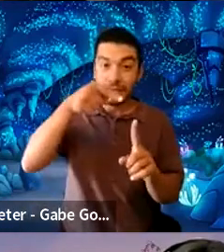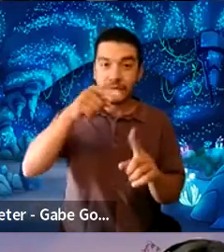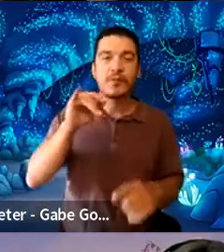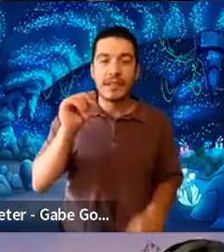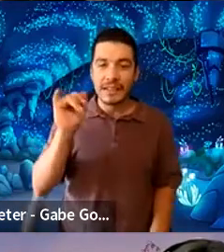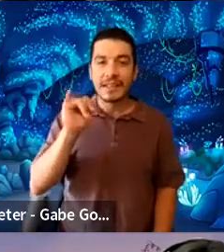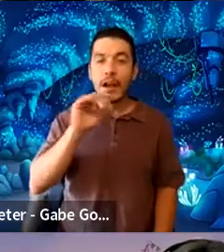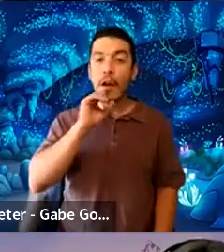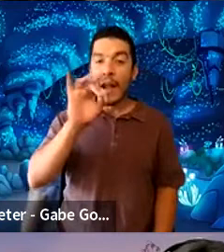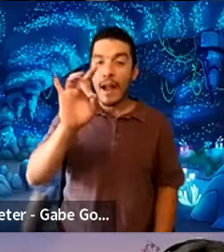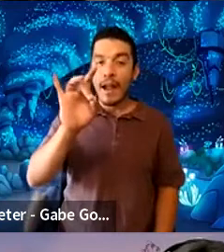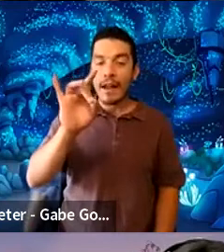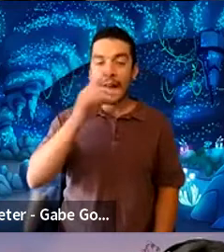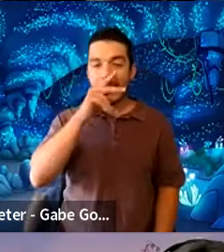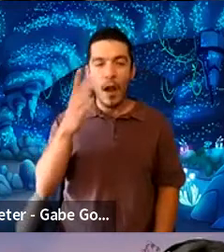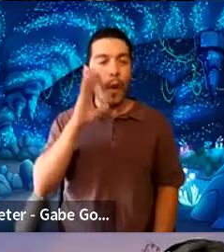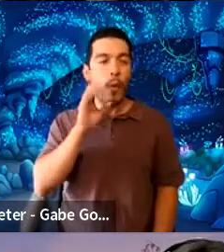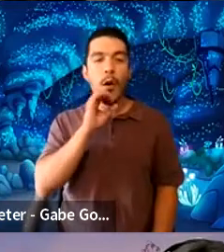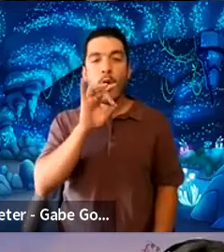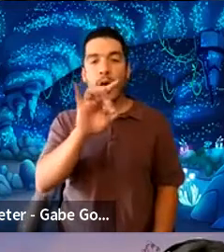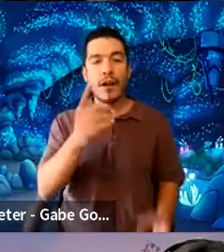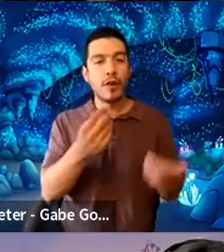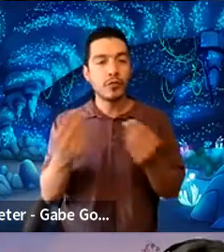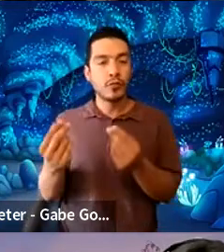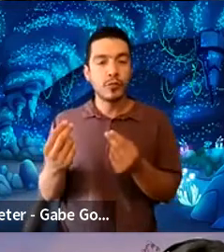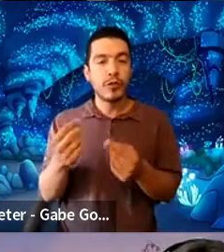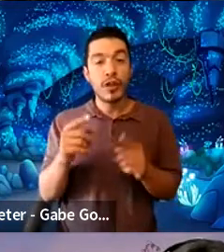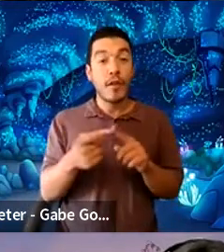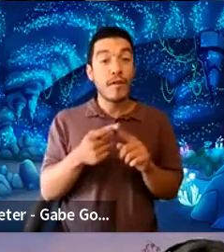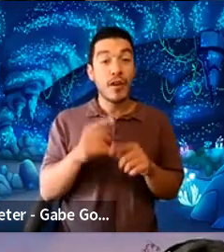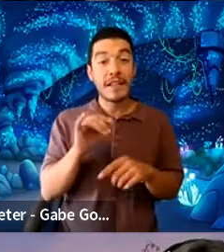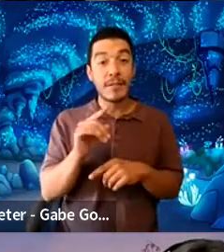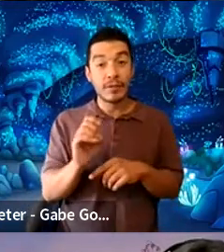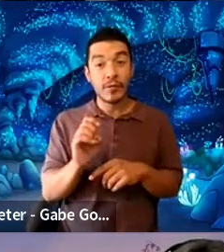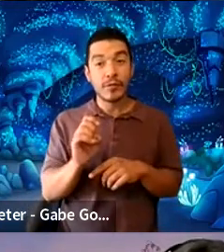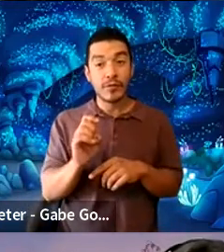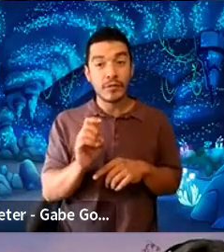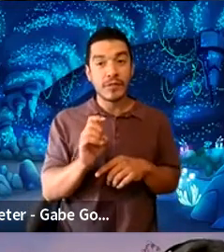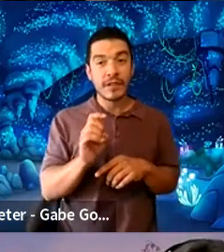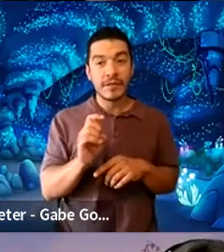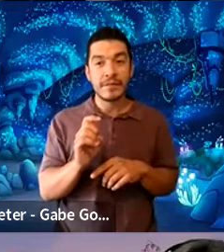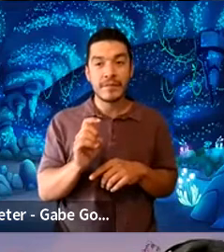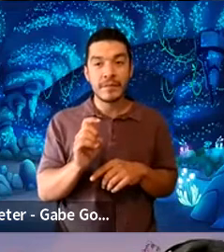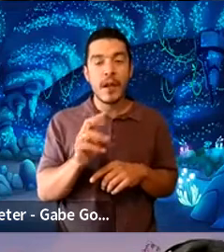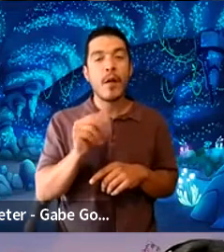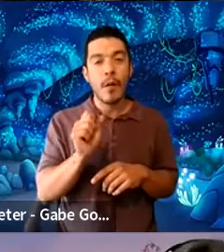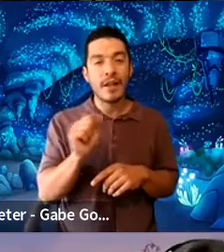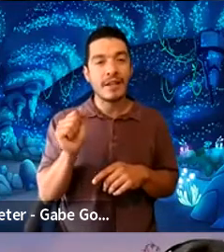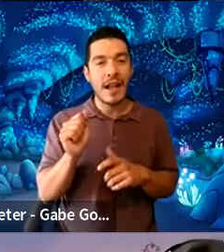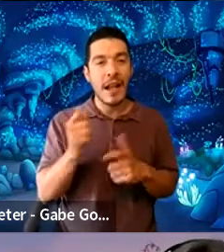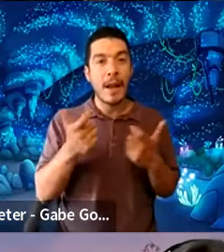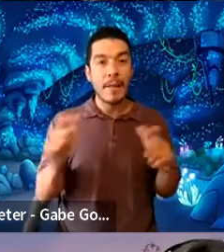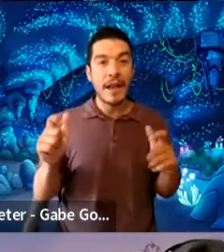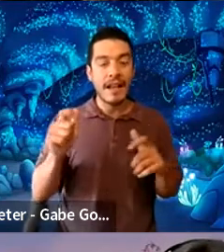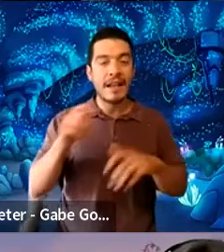like eight-year-old kid, and what would the eight-year-old kid do? So the first episode was a mammoth turntable to